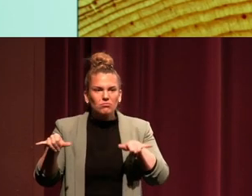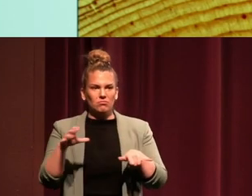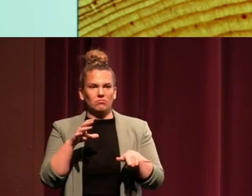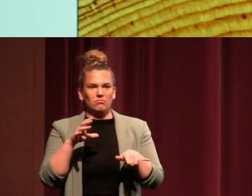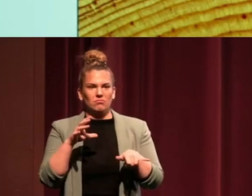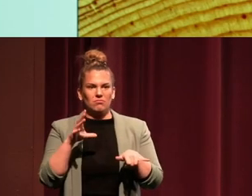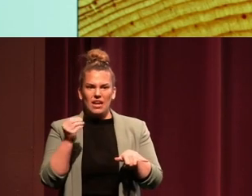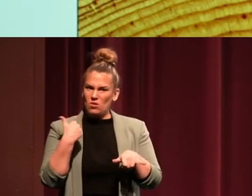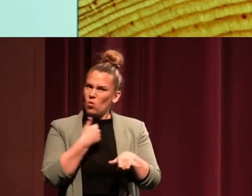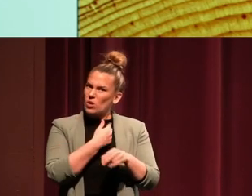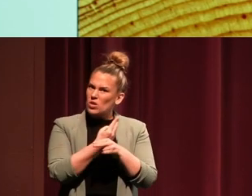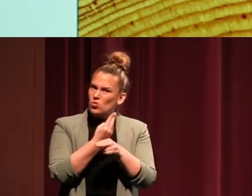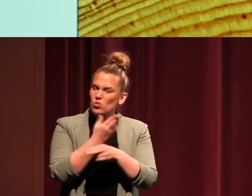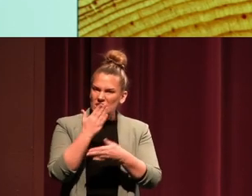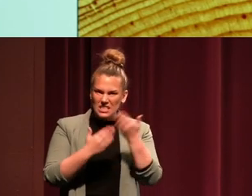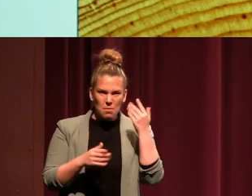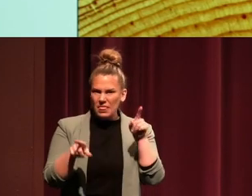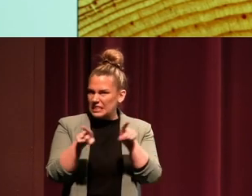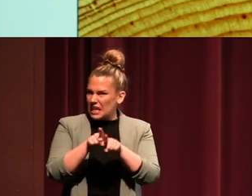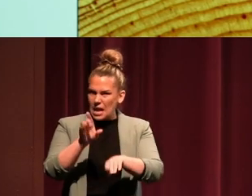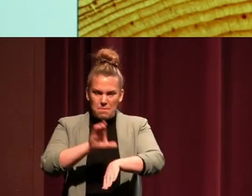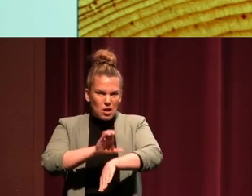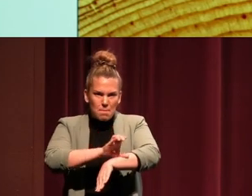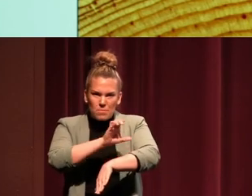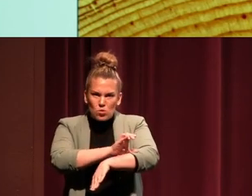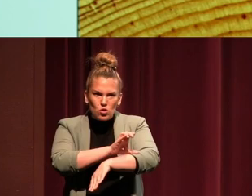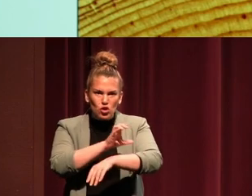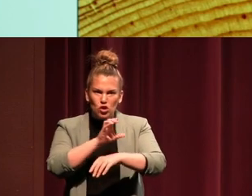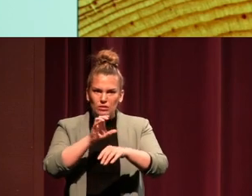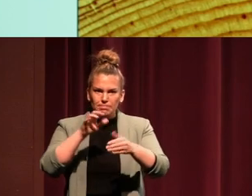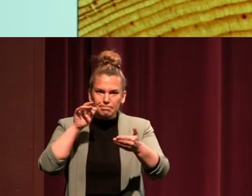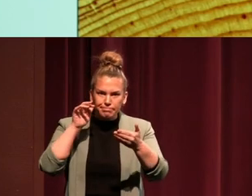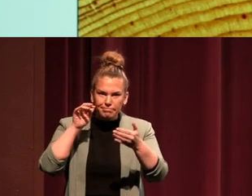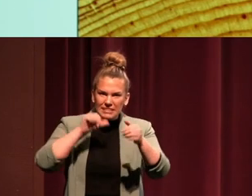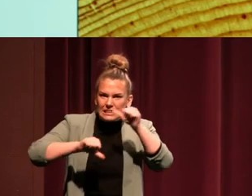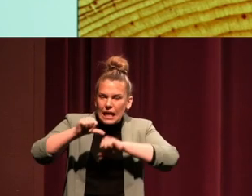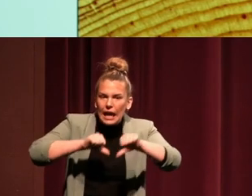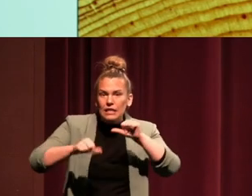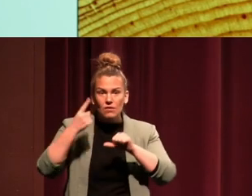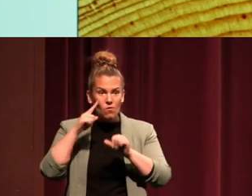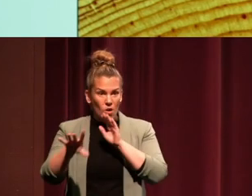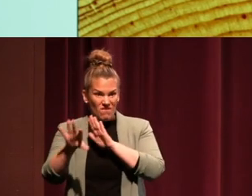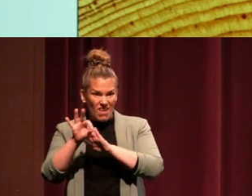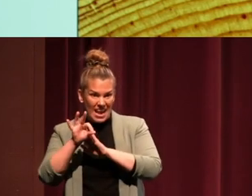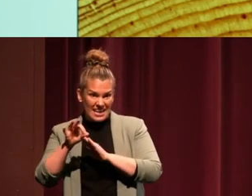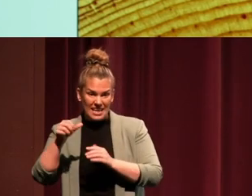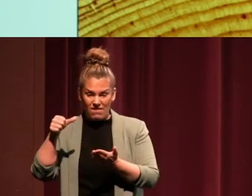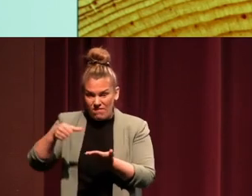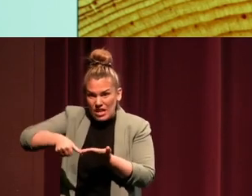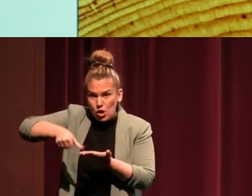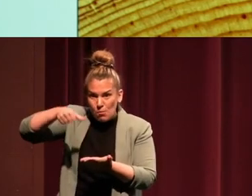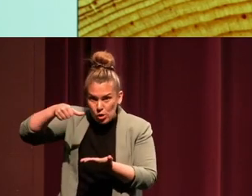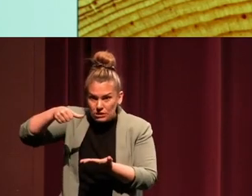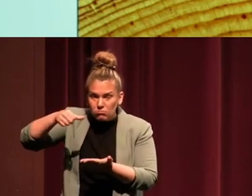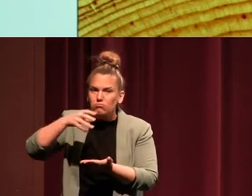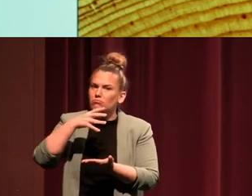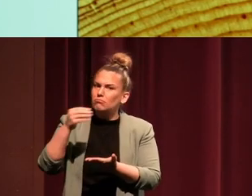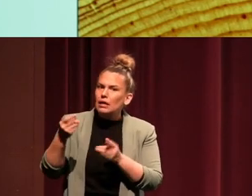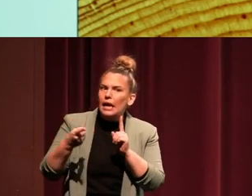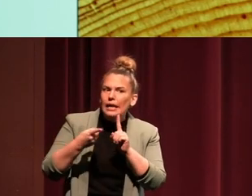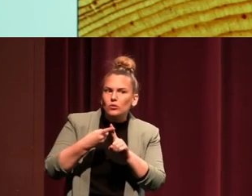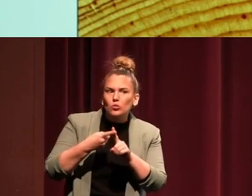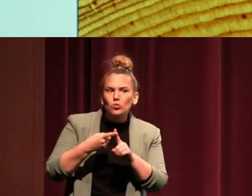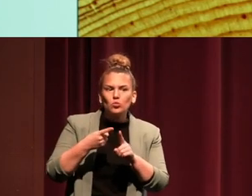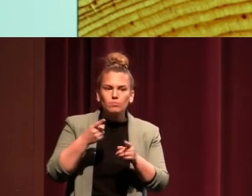use some of the same computer algorithms that folks use to identify fingerprints to assign to each and every one of these